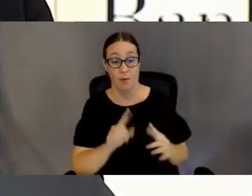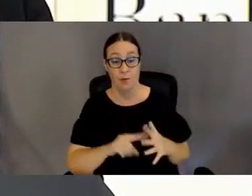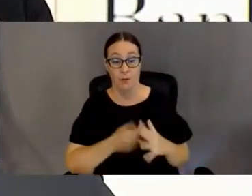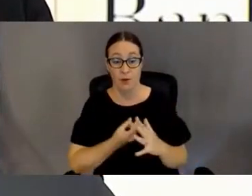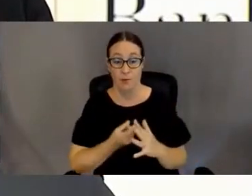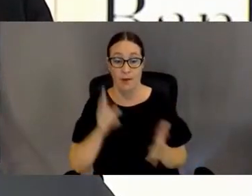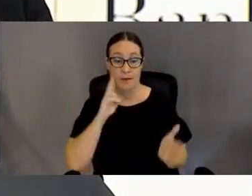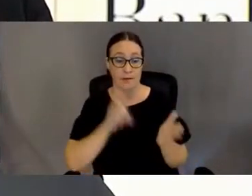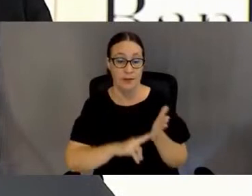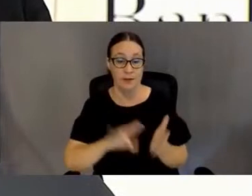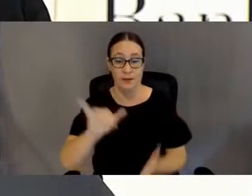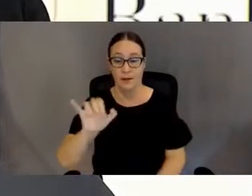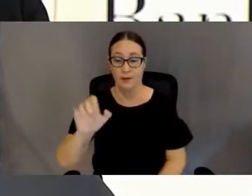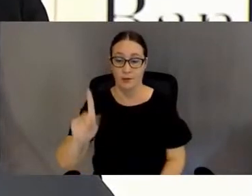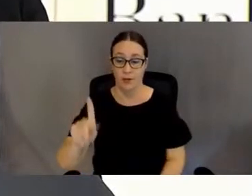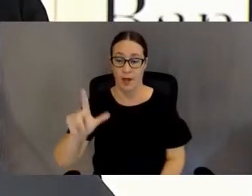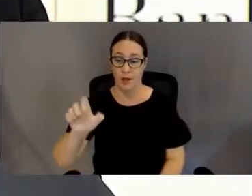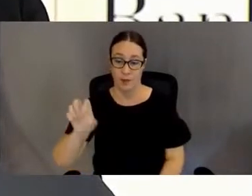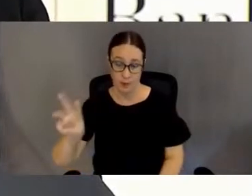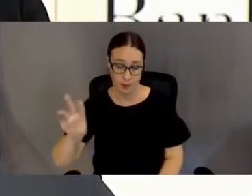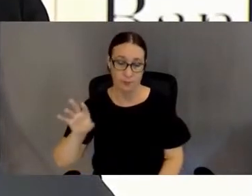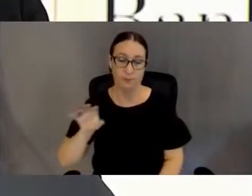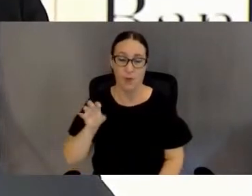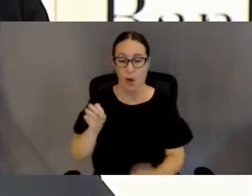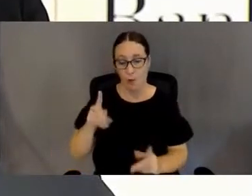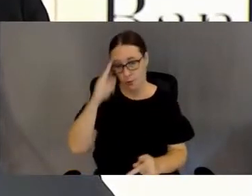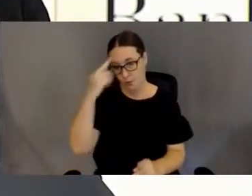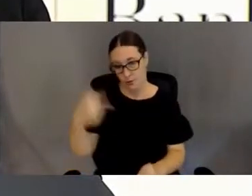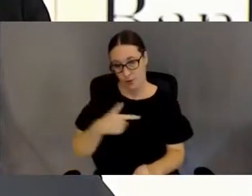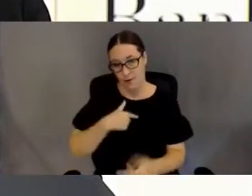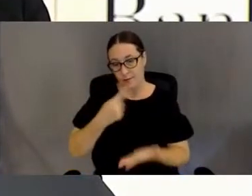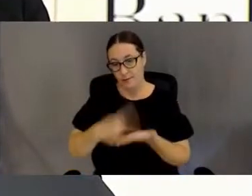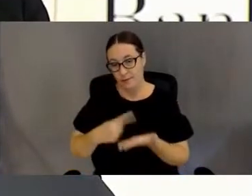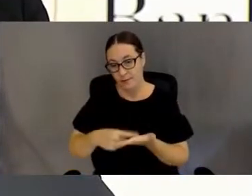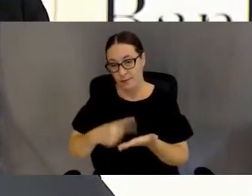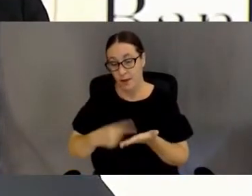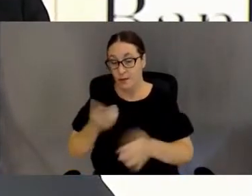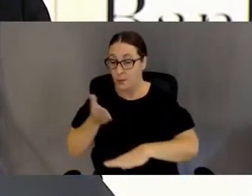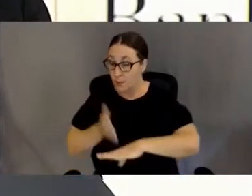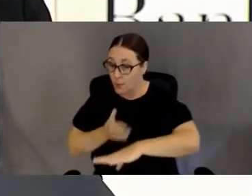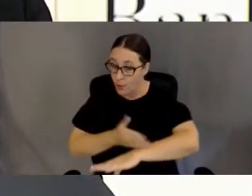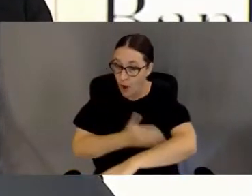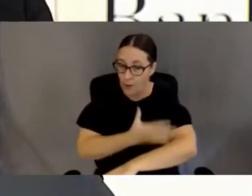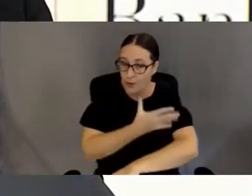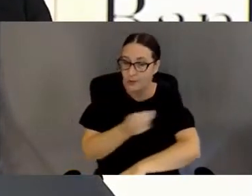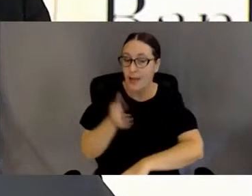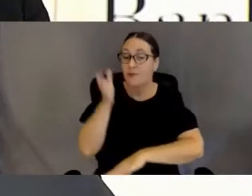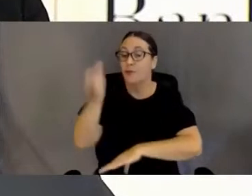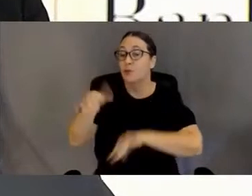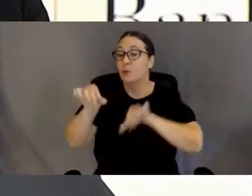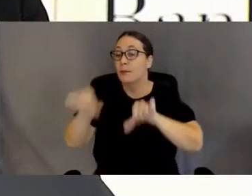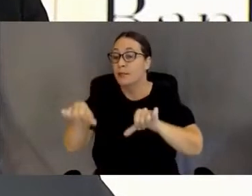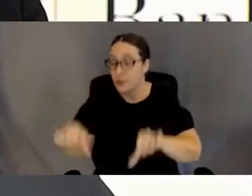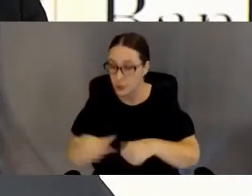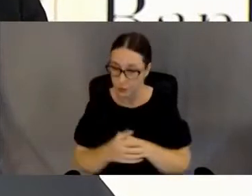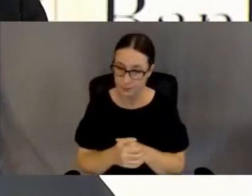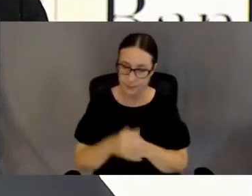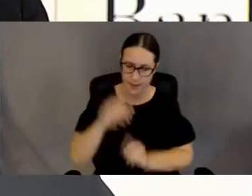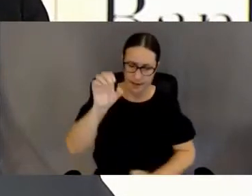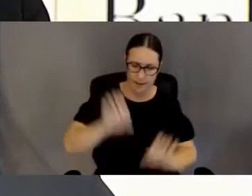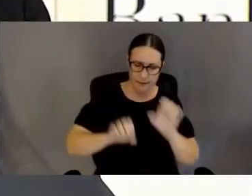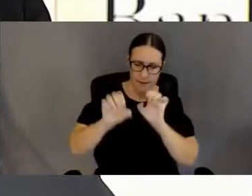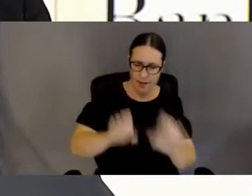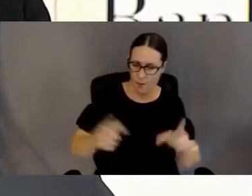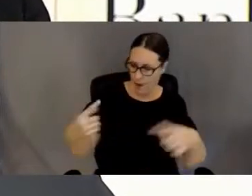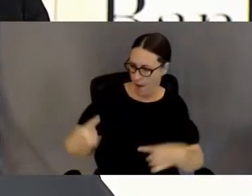Lew, is an opportunity for us to discuss progress and potential, to evaluate how far we've